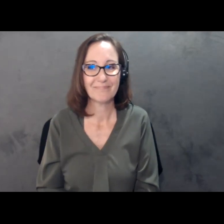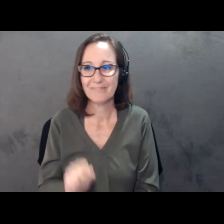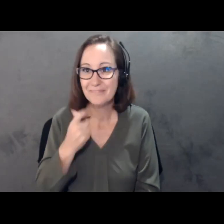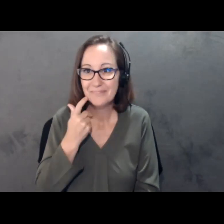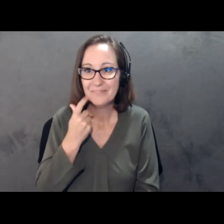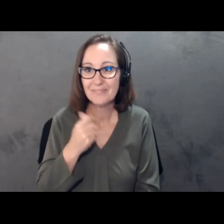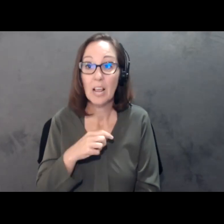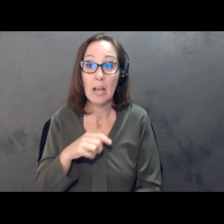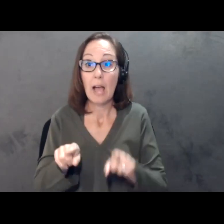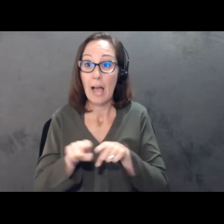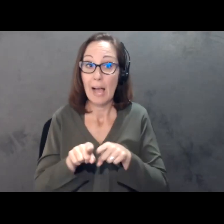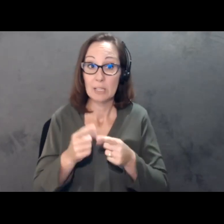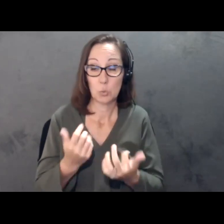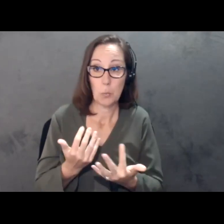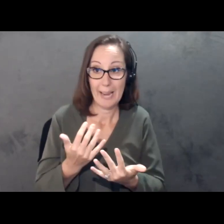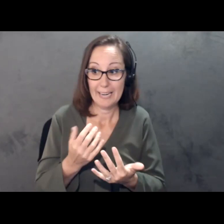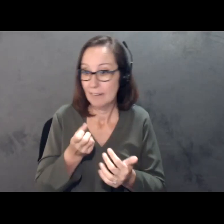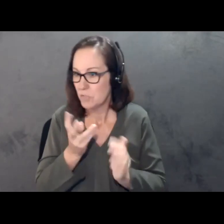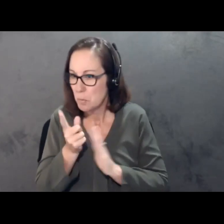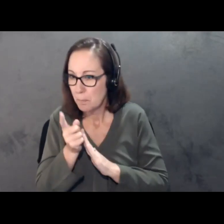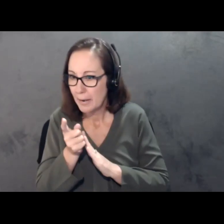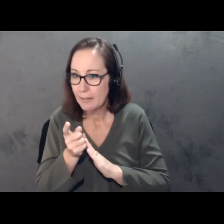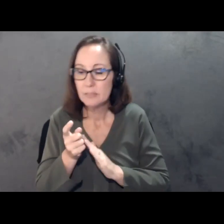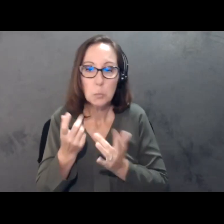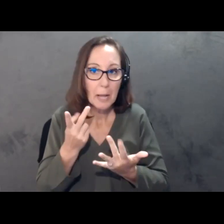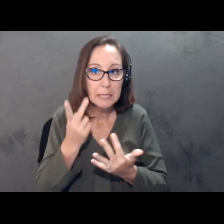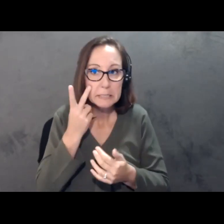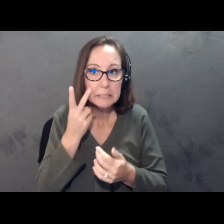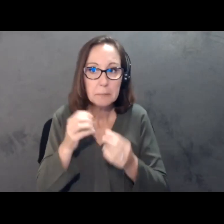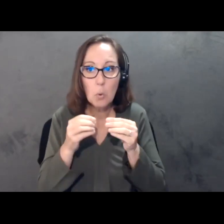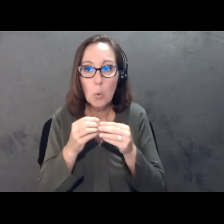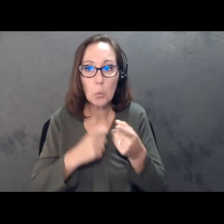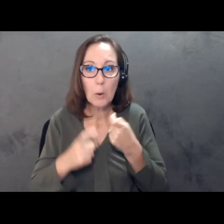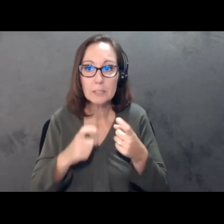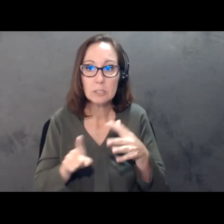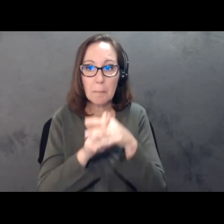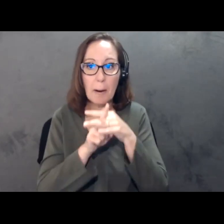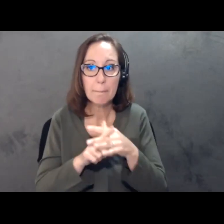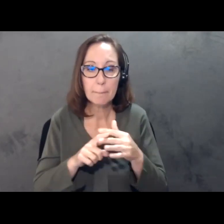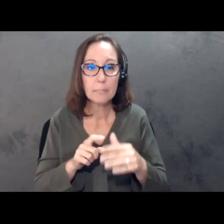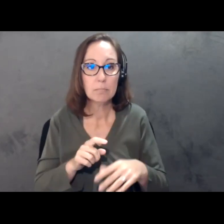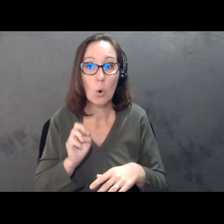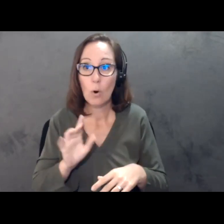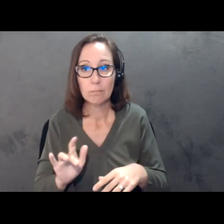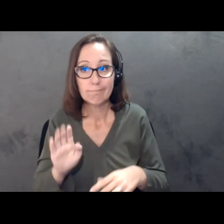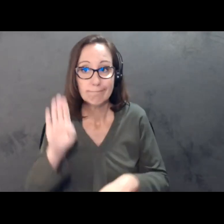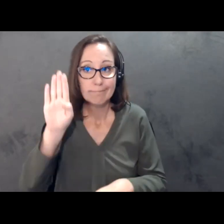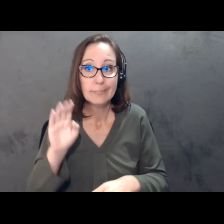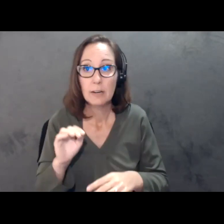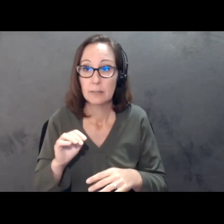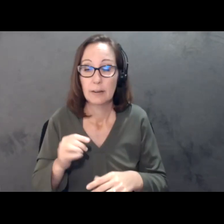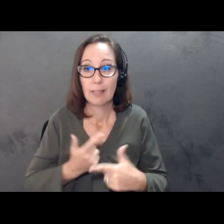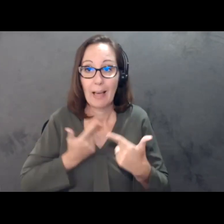So as we're waiting, so we've got a few more minutes that we'll wait and see if there's additional questions where somebody wants to ask live, or if you